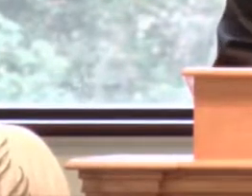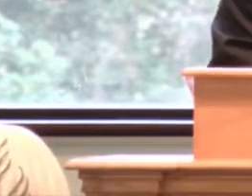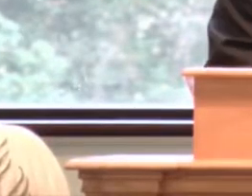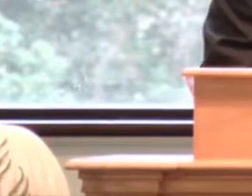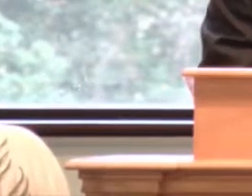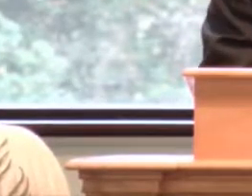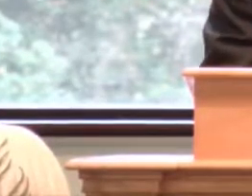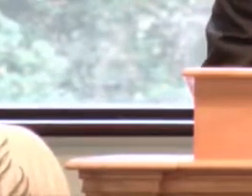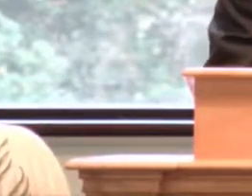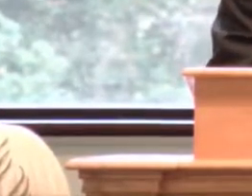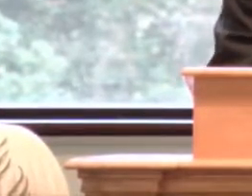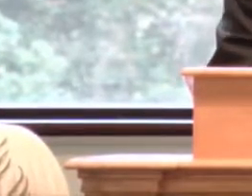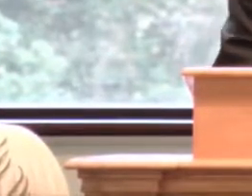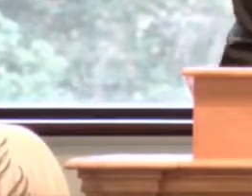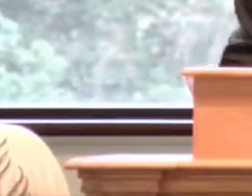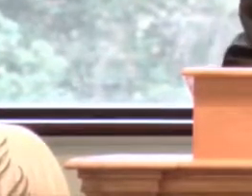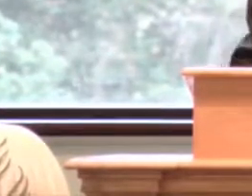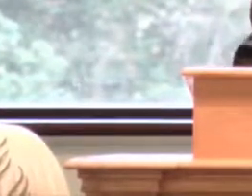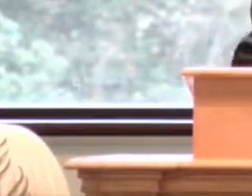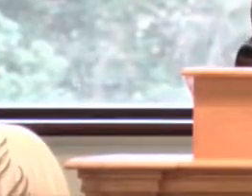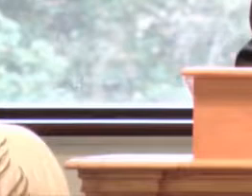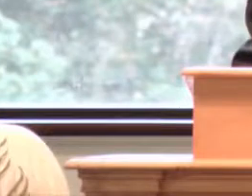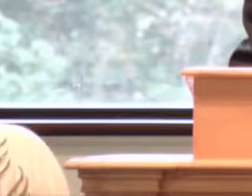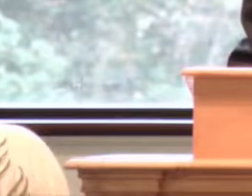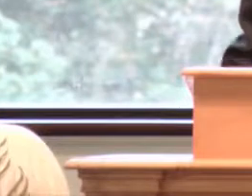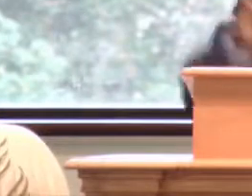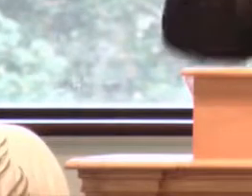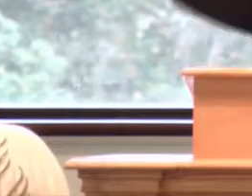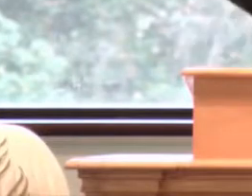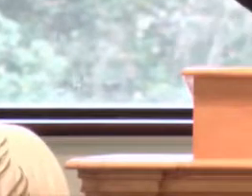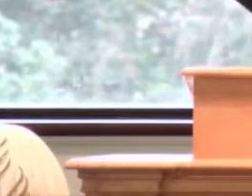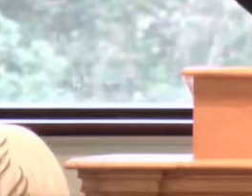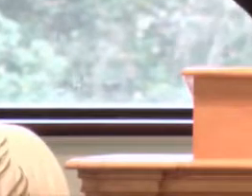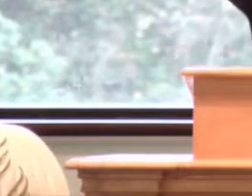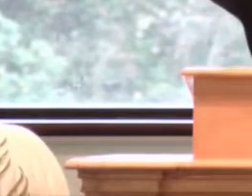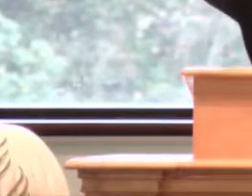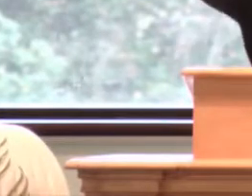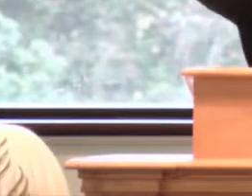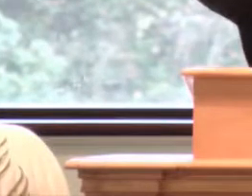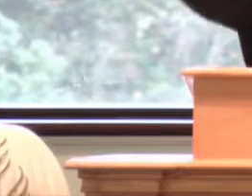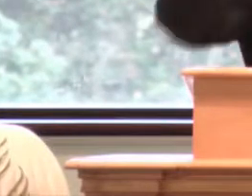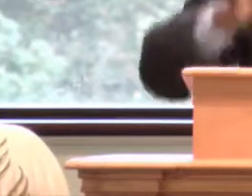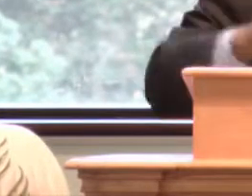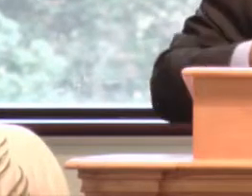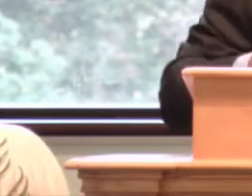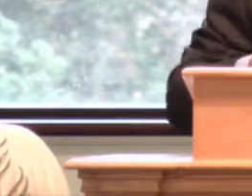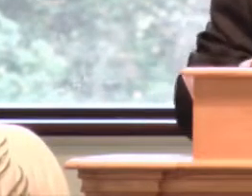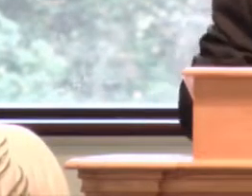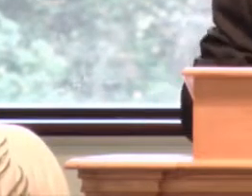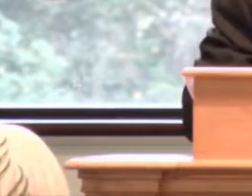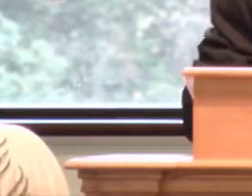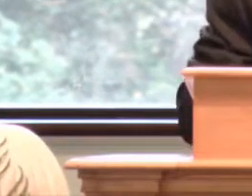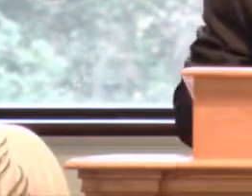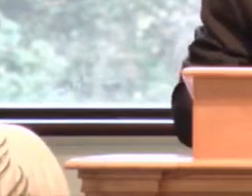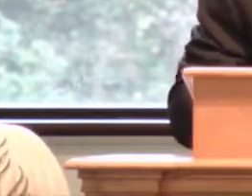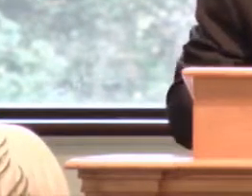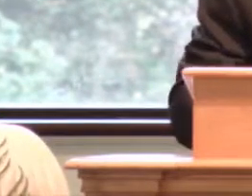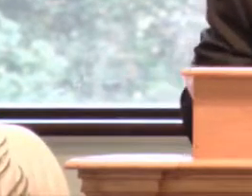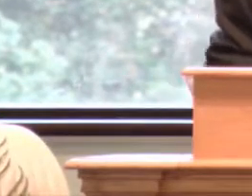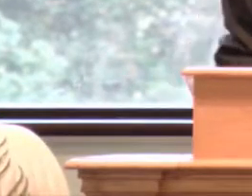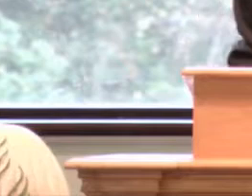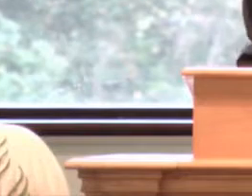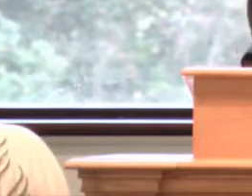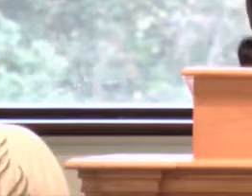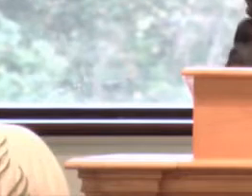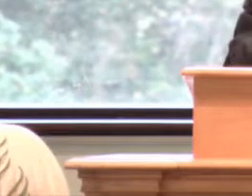Joy Allen. Joy Allen, where are you? Okay, keep your hands up. Something is coming your way. Oh, you got it already.